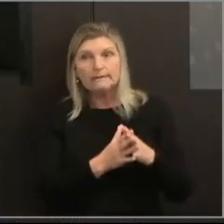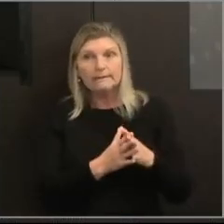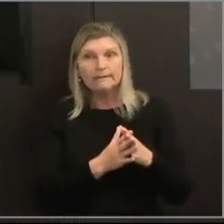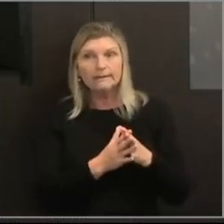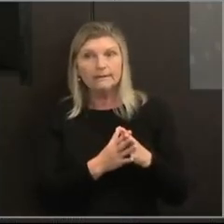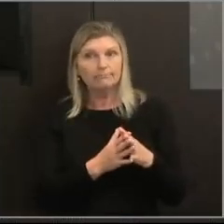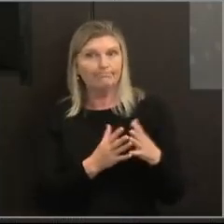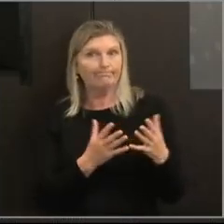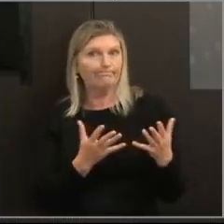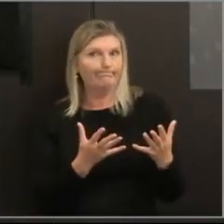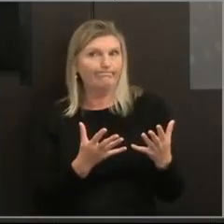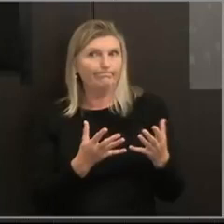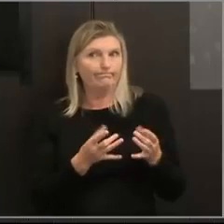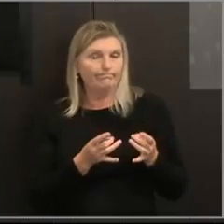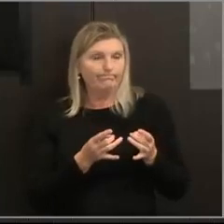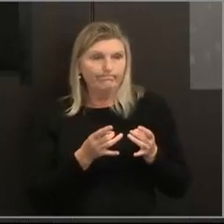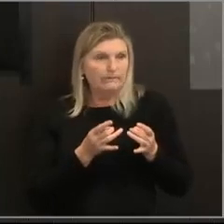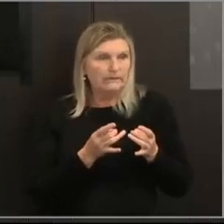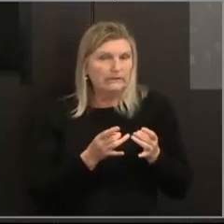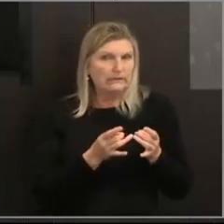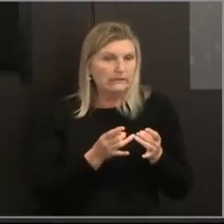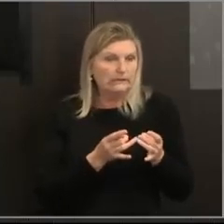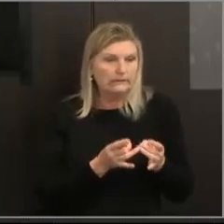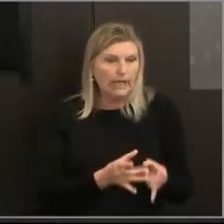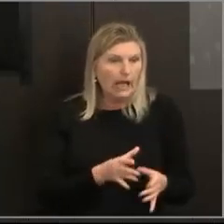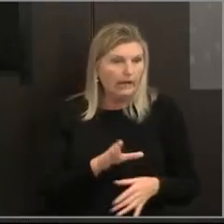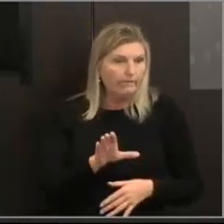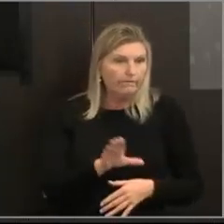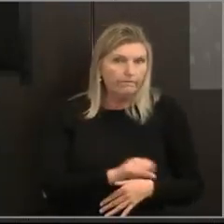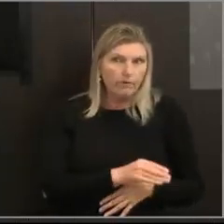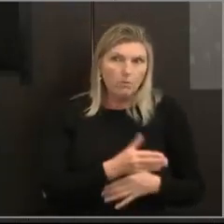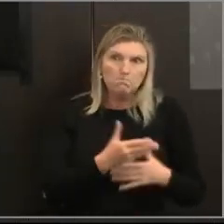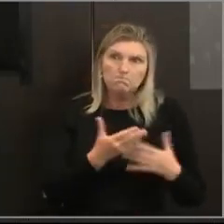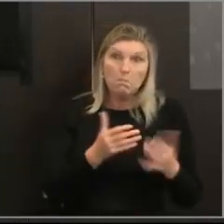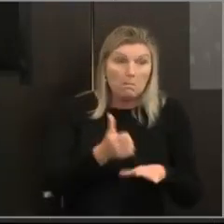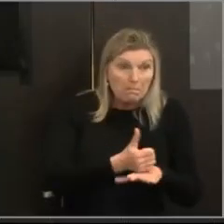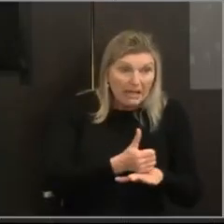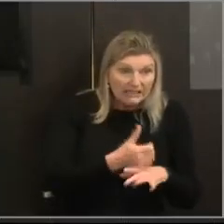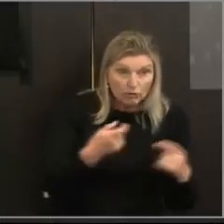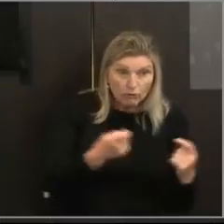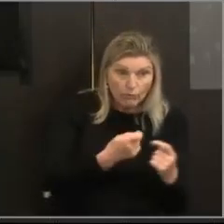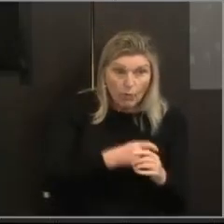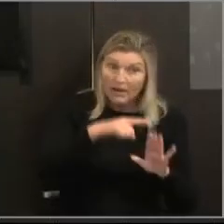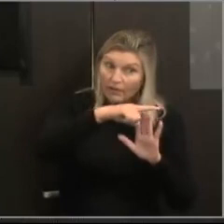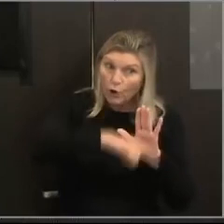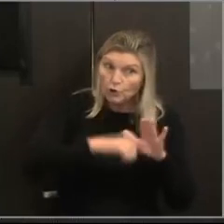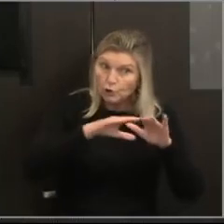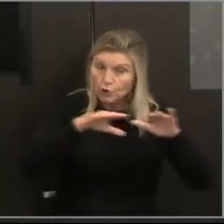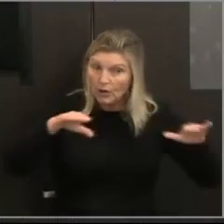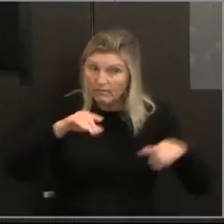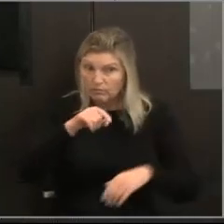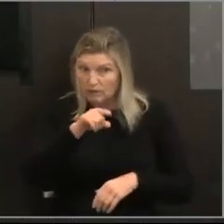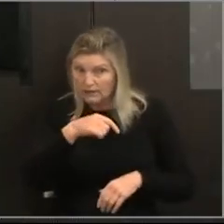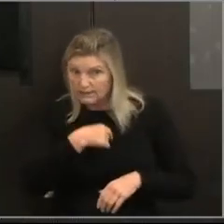point for Matiki Mai. The model is for fundamental reform at a constitutional level, reflecting those